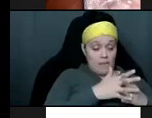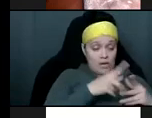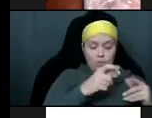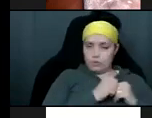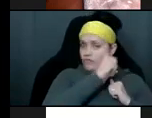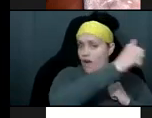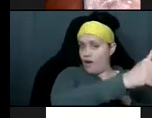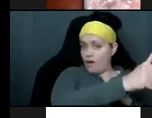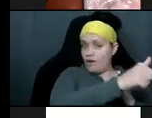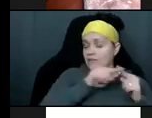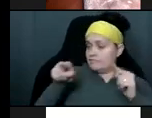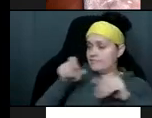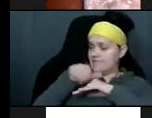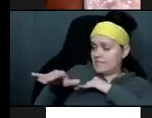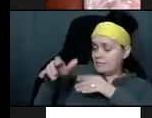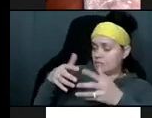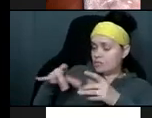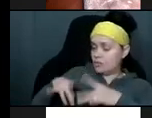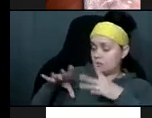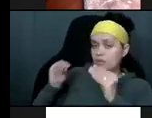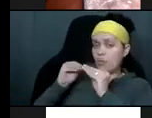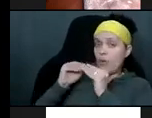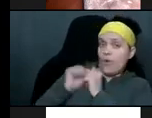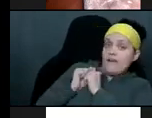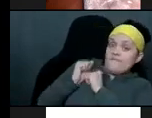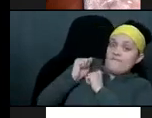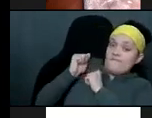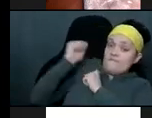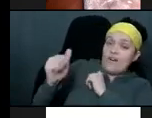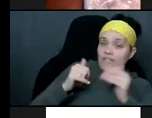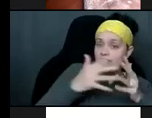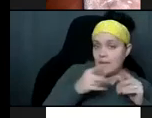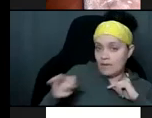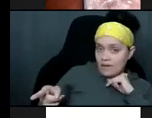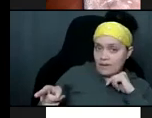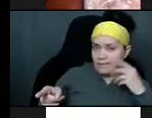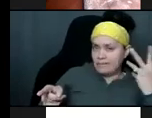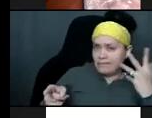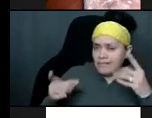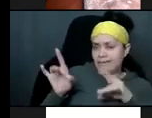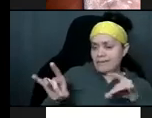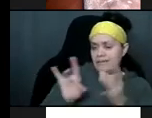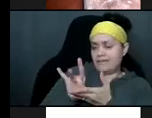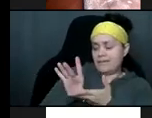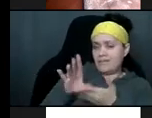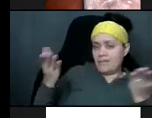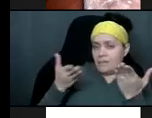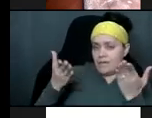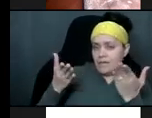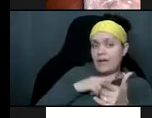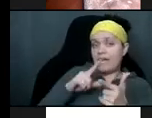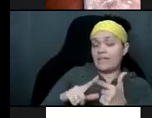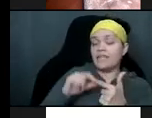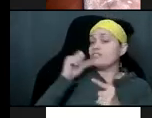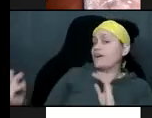away, send them to Australia, which is much farther away. Get rid of them. And yeah, they're not